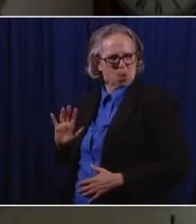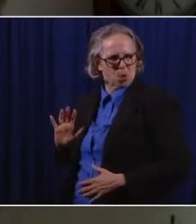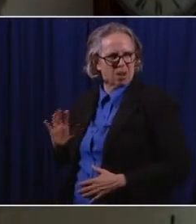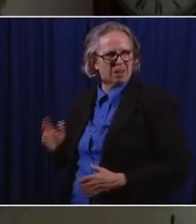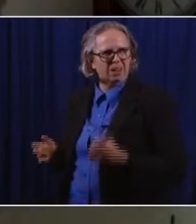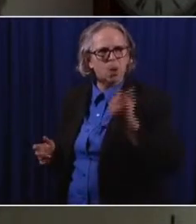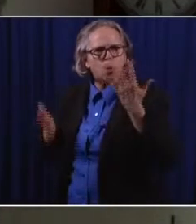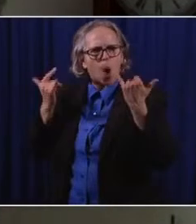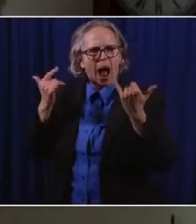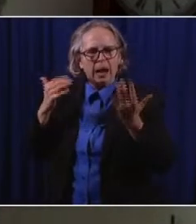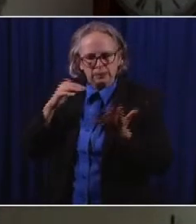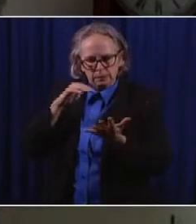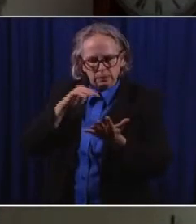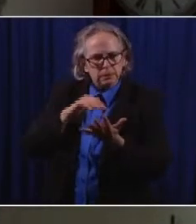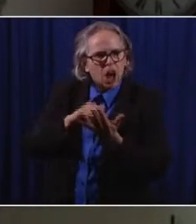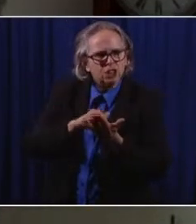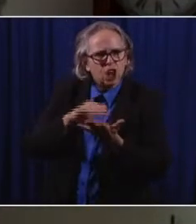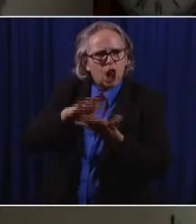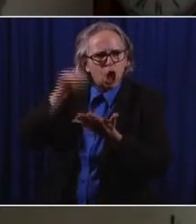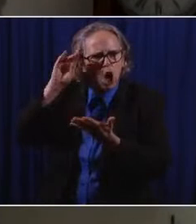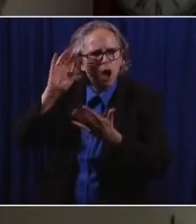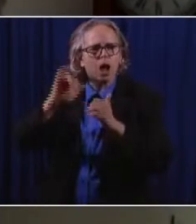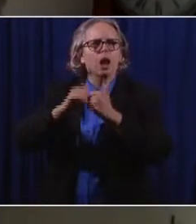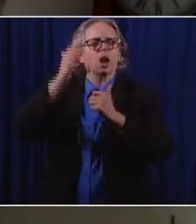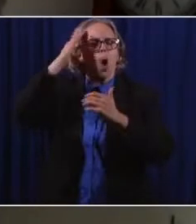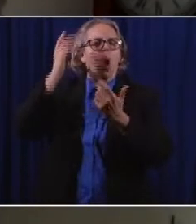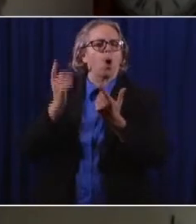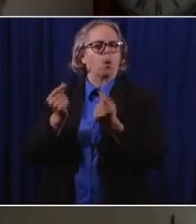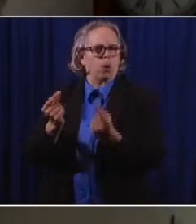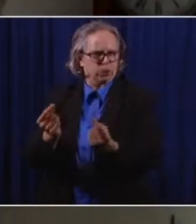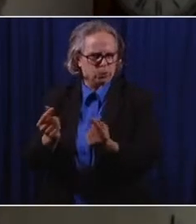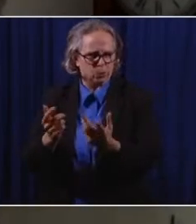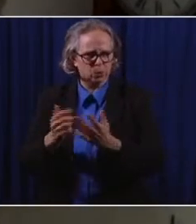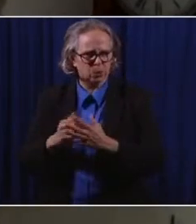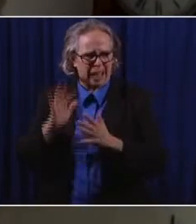the sooner we can get the vaccines out and the sooner people take them,